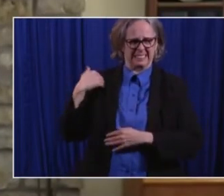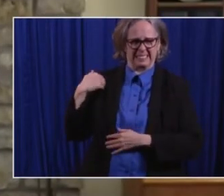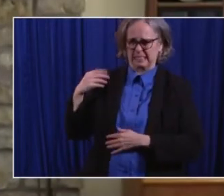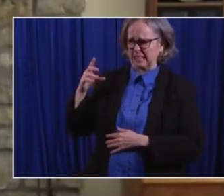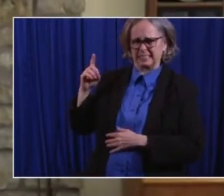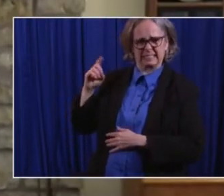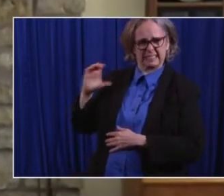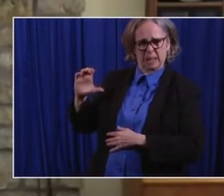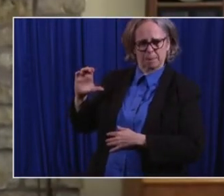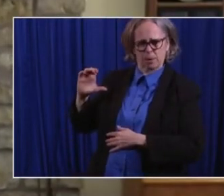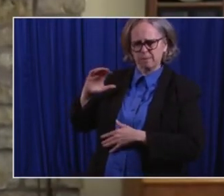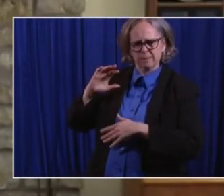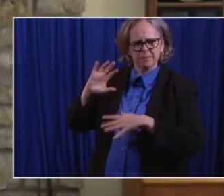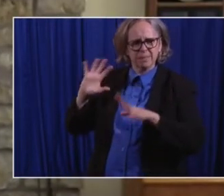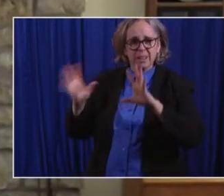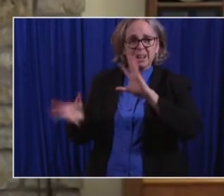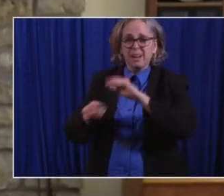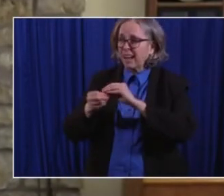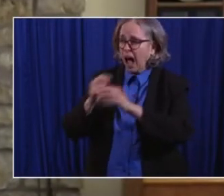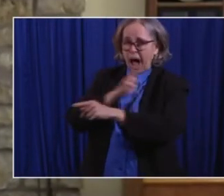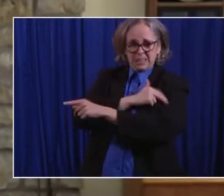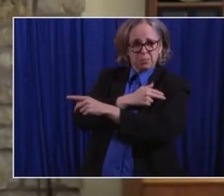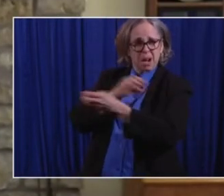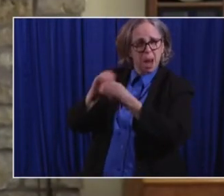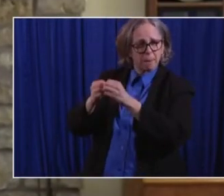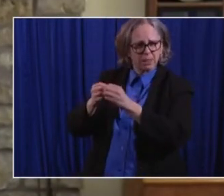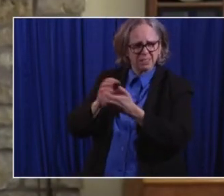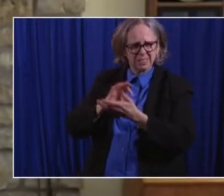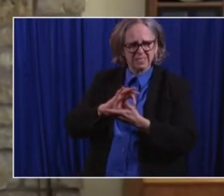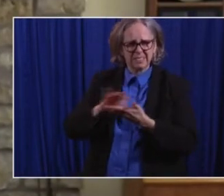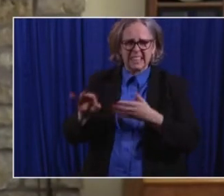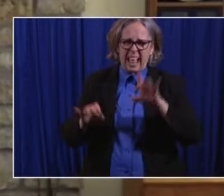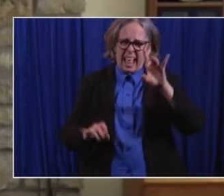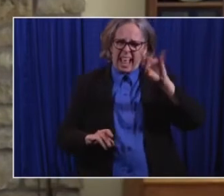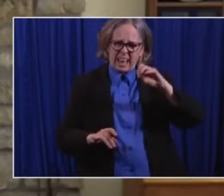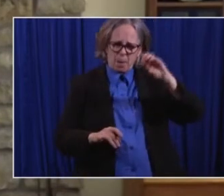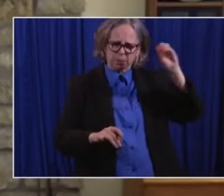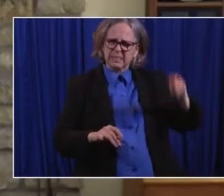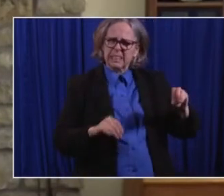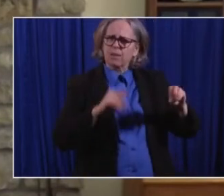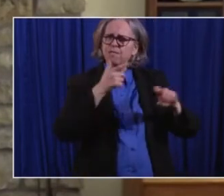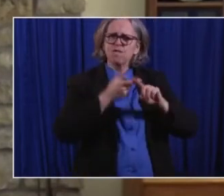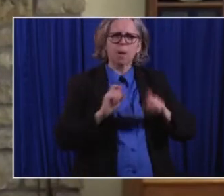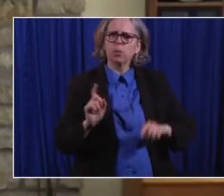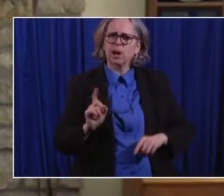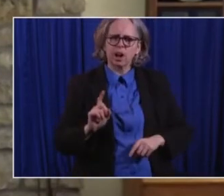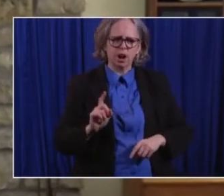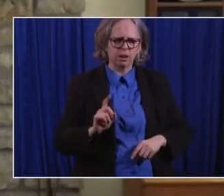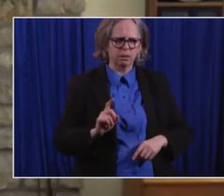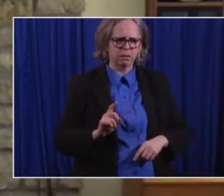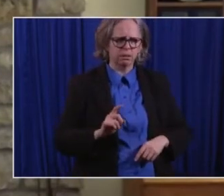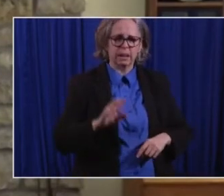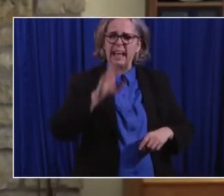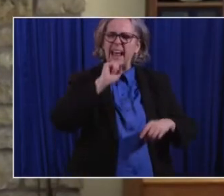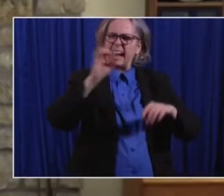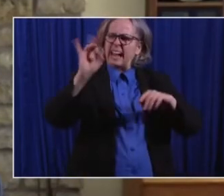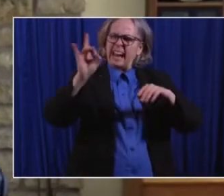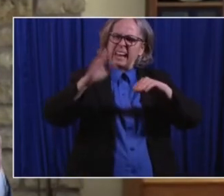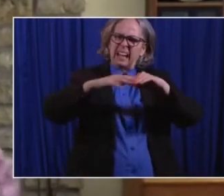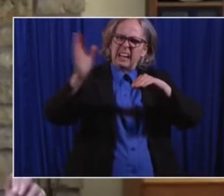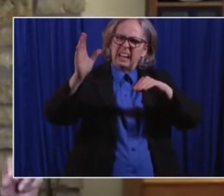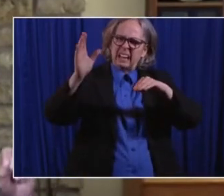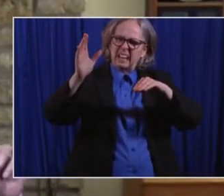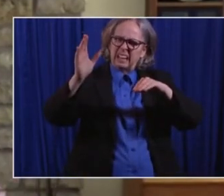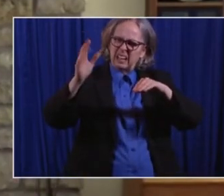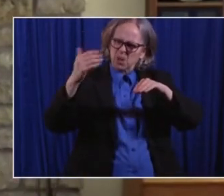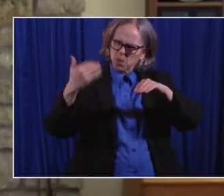hospitalizations. This month, that number has dropped to about 18% of our COVID hospitalizations. But even